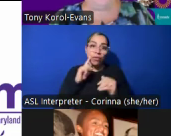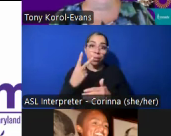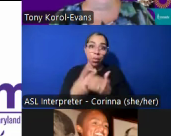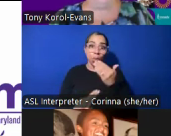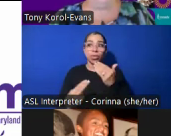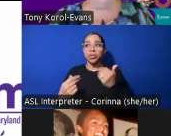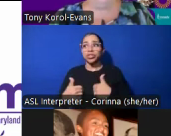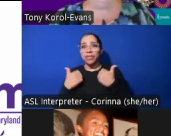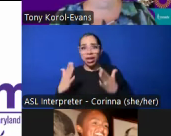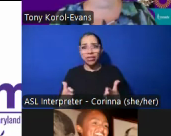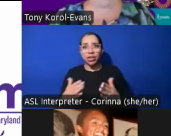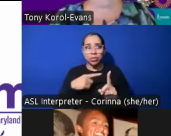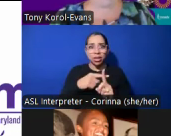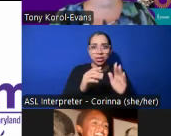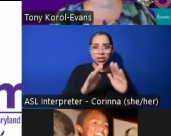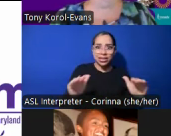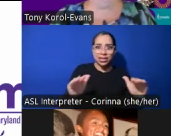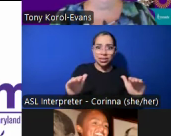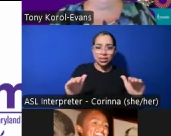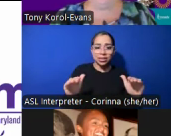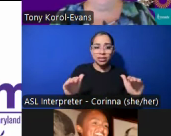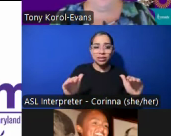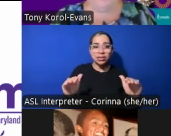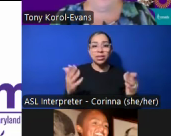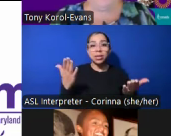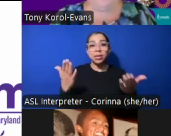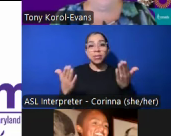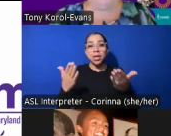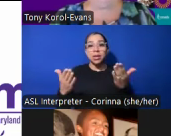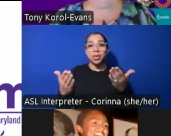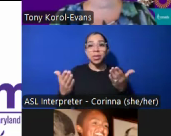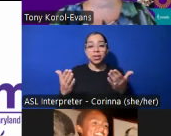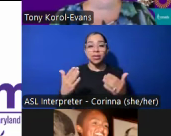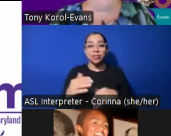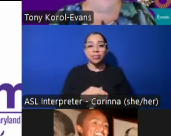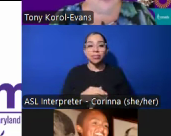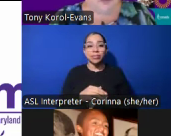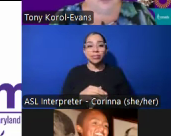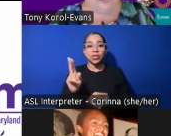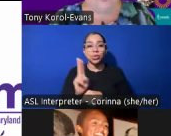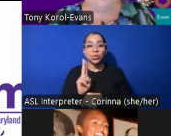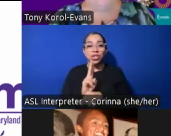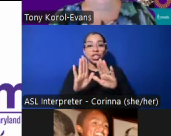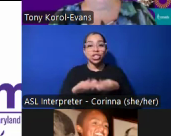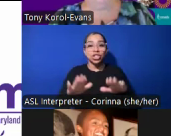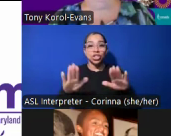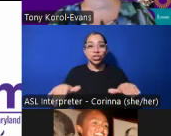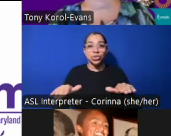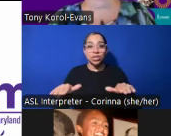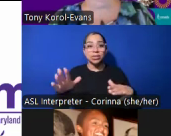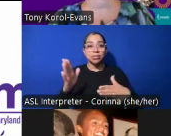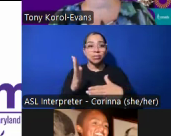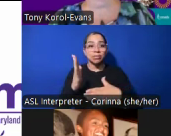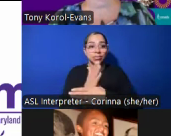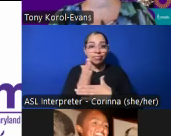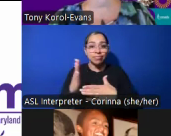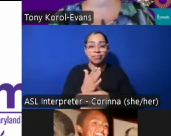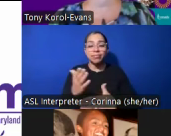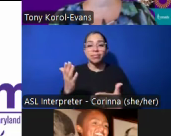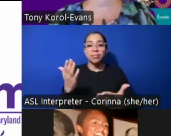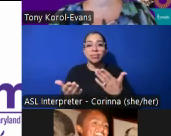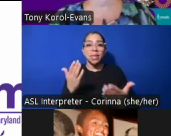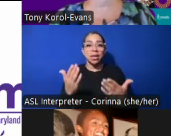those kids. They may use the children as go betweens. They may threaten the children. They